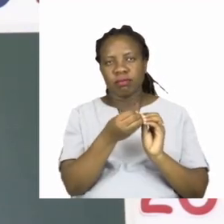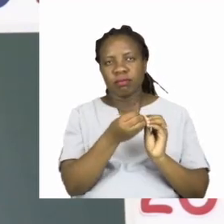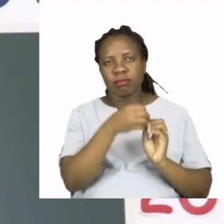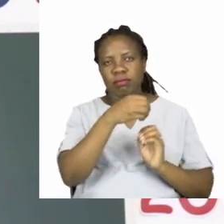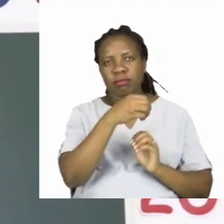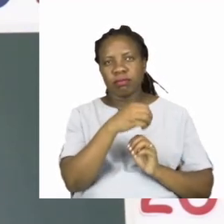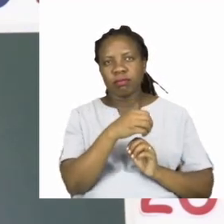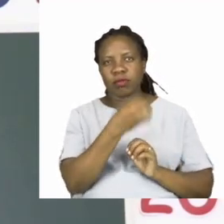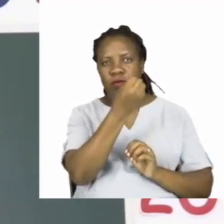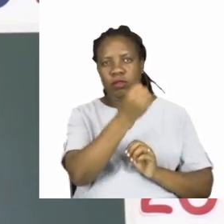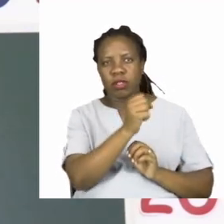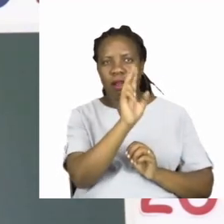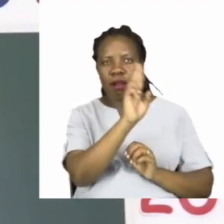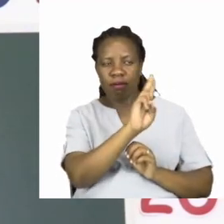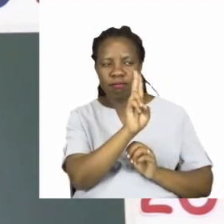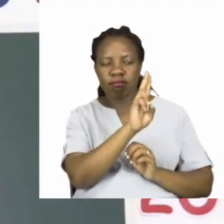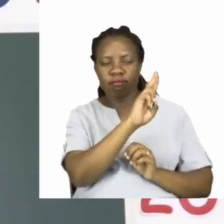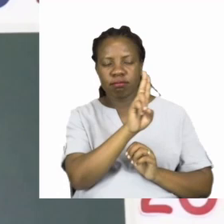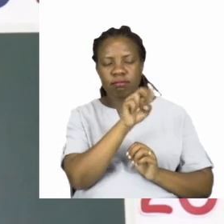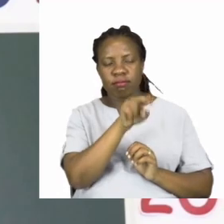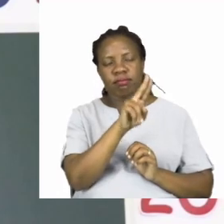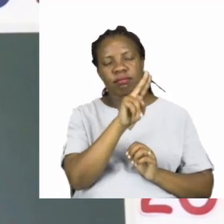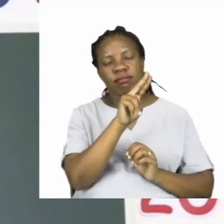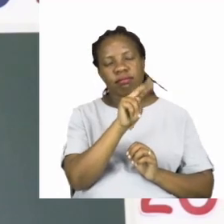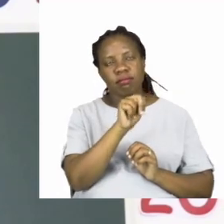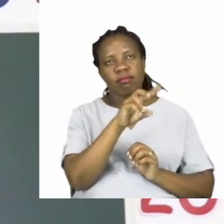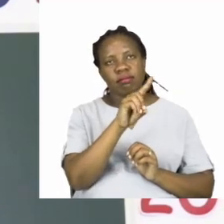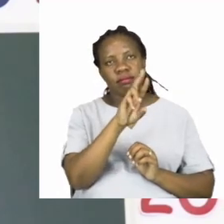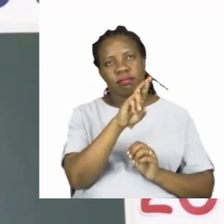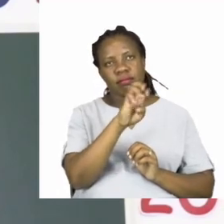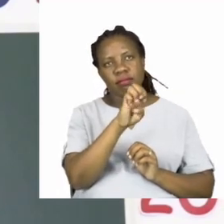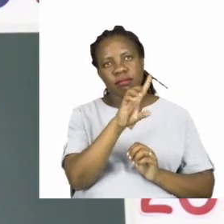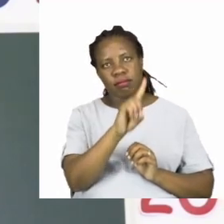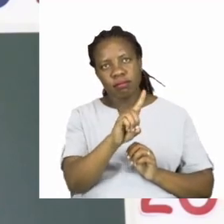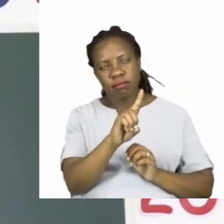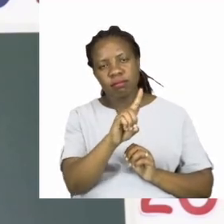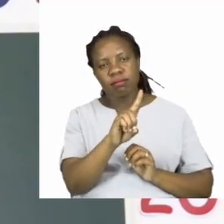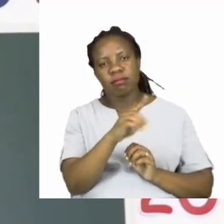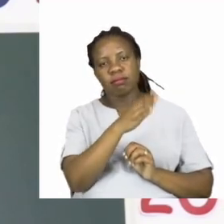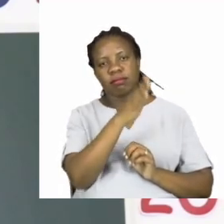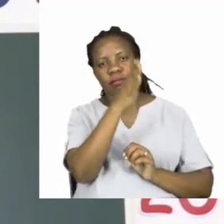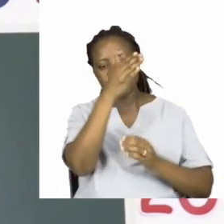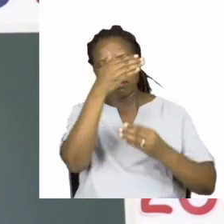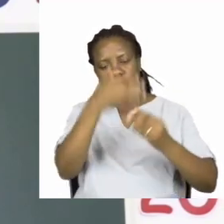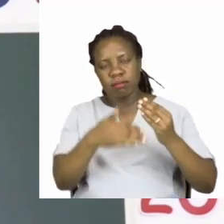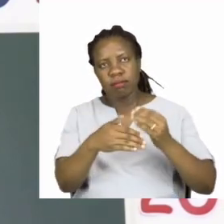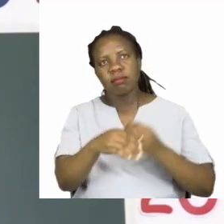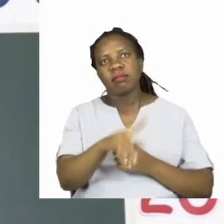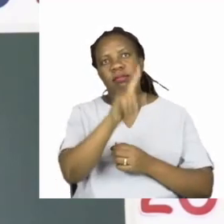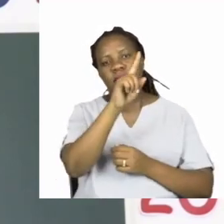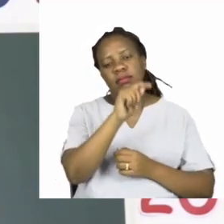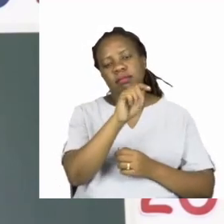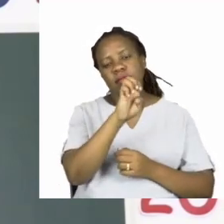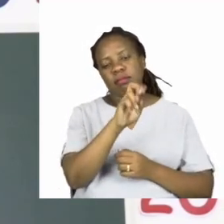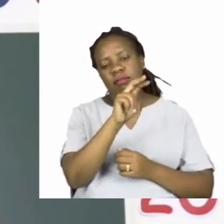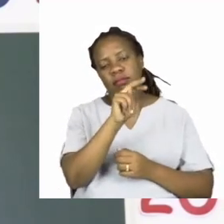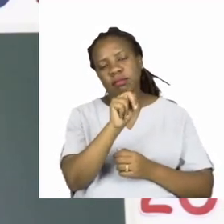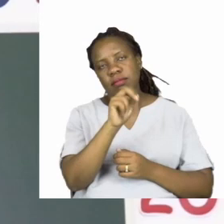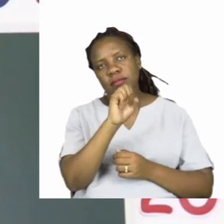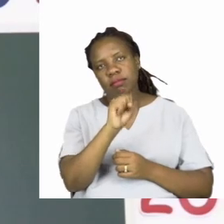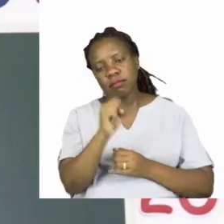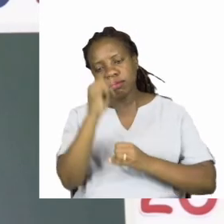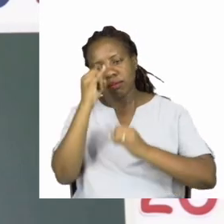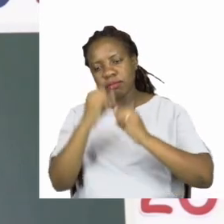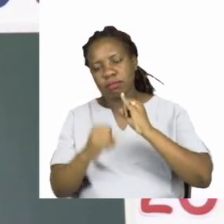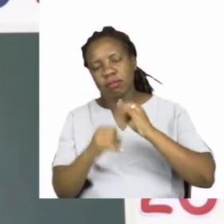our hundreds, tens, and units. For us to find